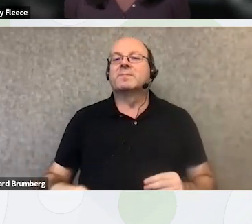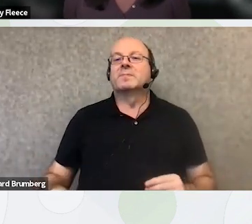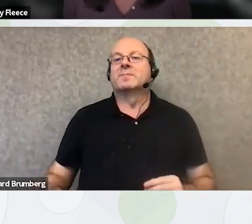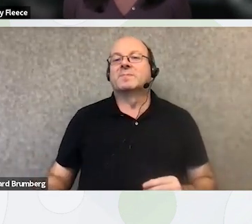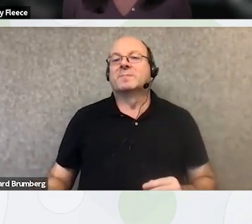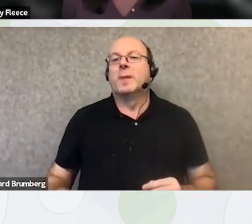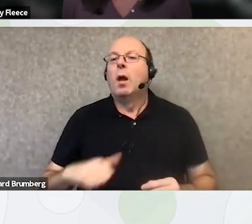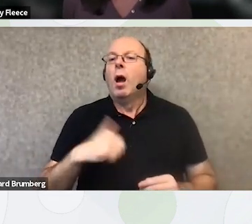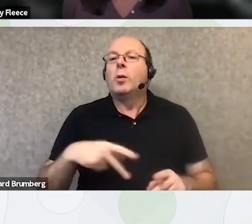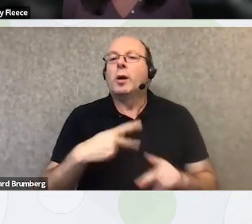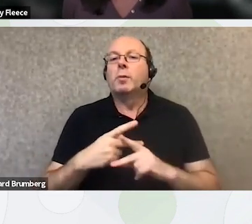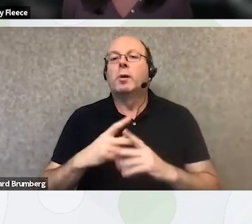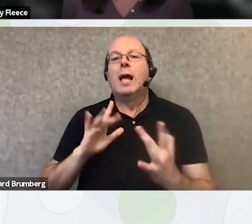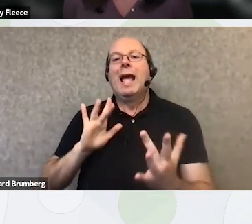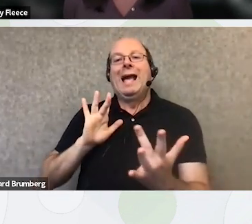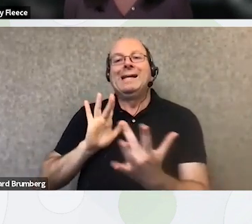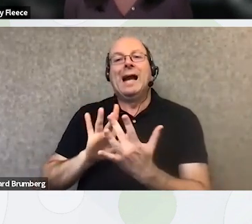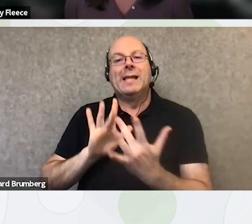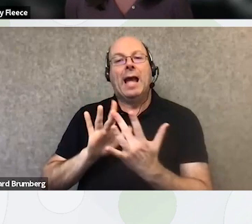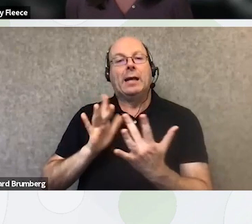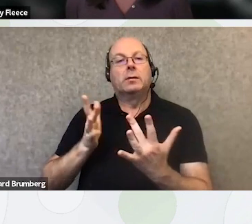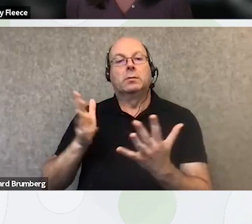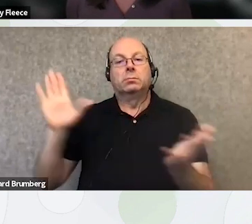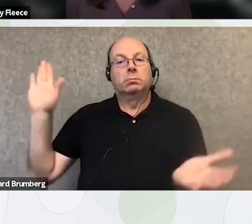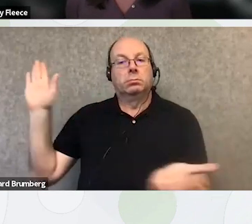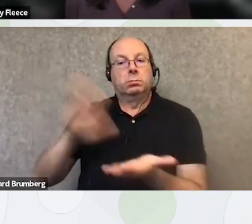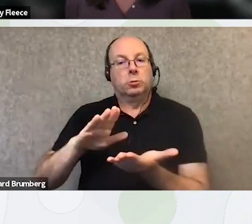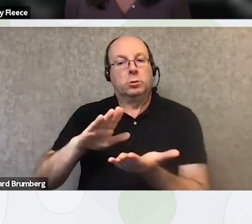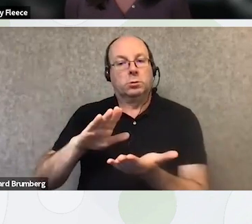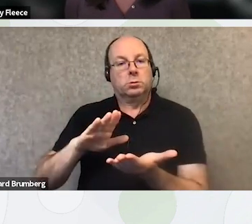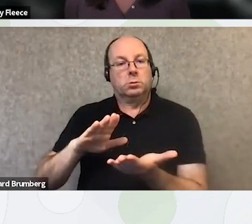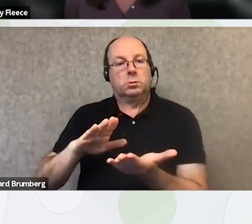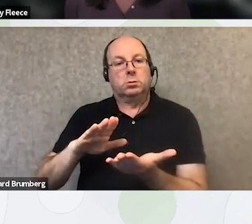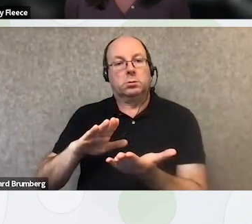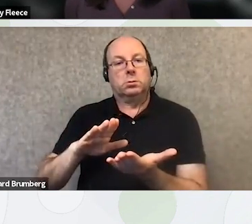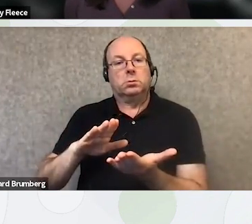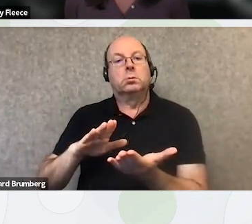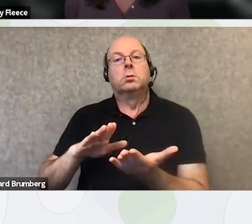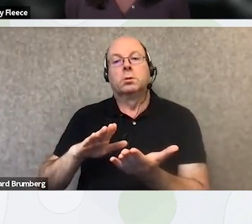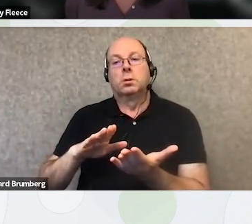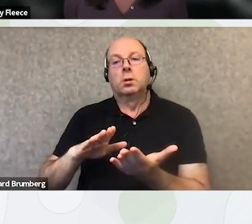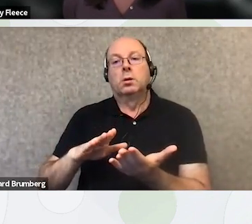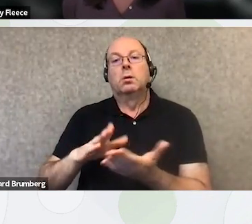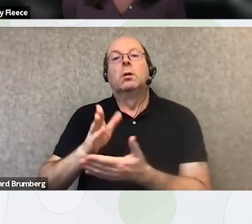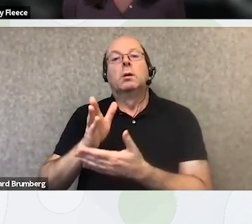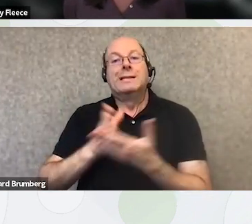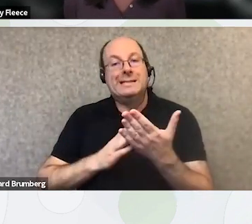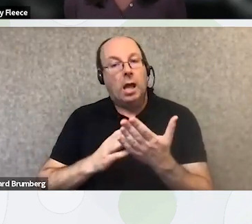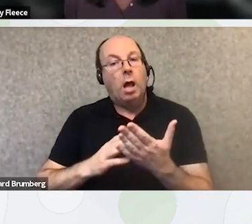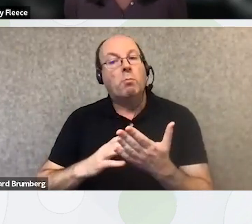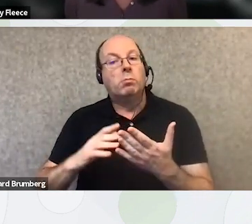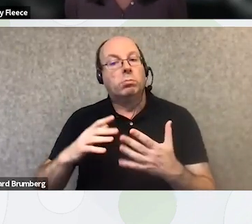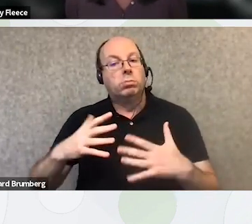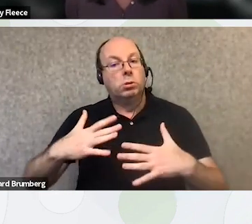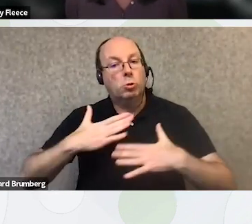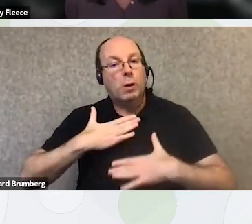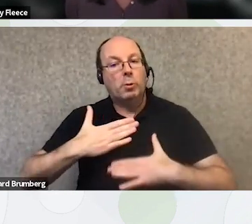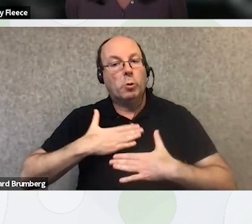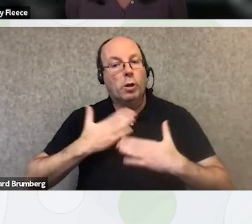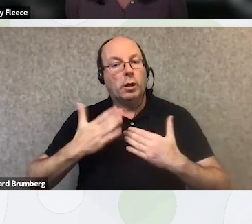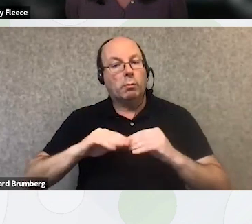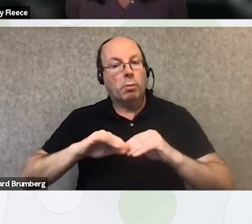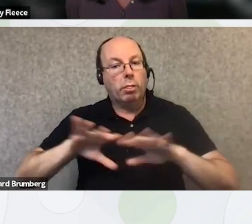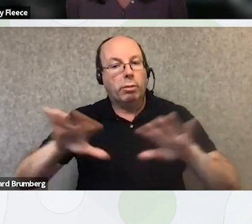other ones, contact precautions being very important for a few of these respiratory pathogens,